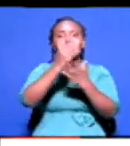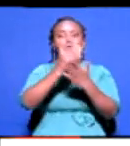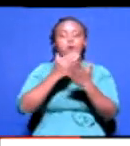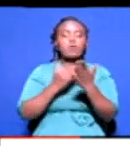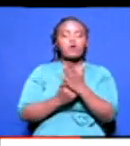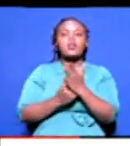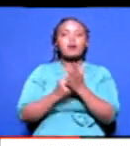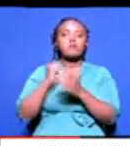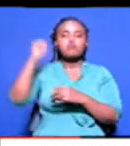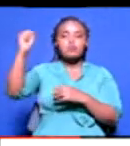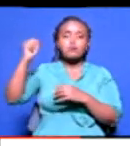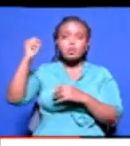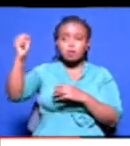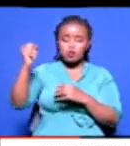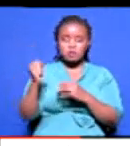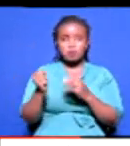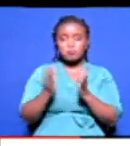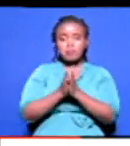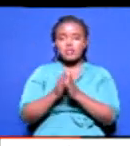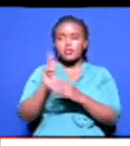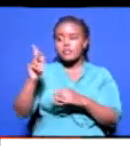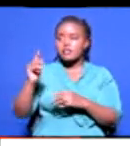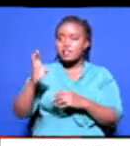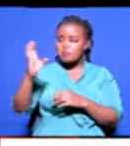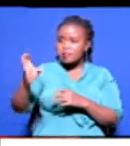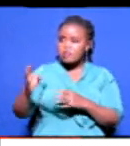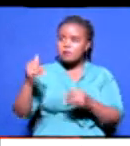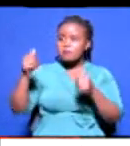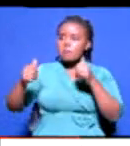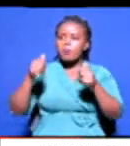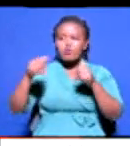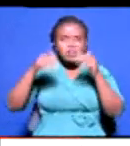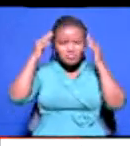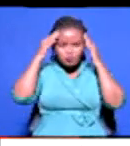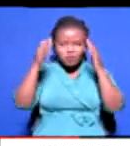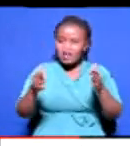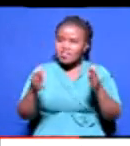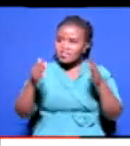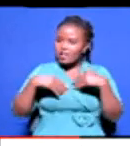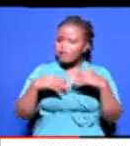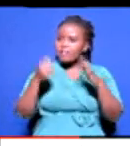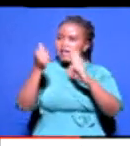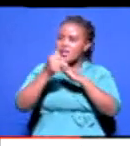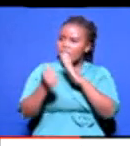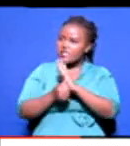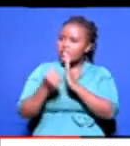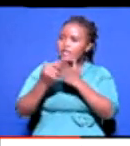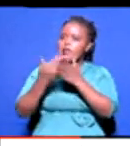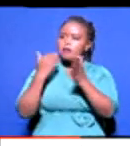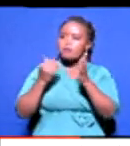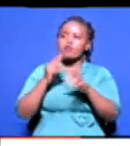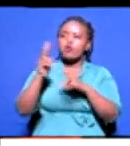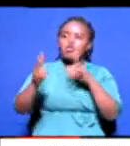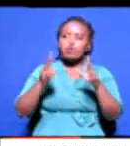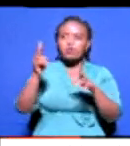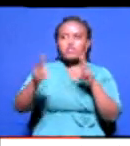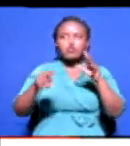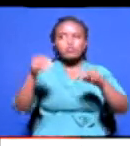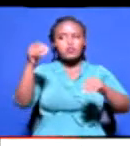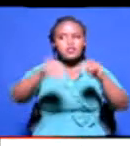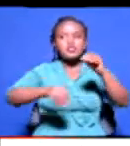broadcaster KBC Channel 1 that is dedicated to setting the agenda ahead of the 2022 general